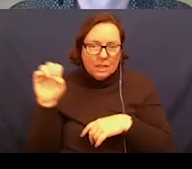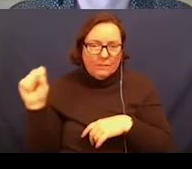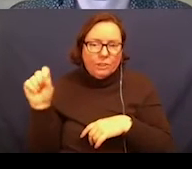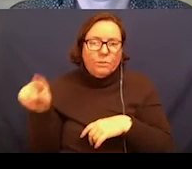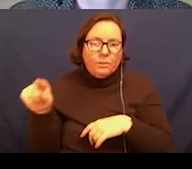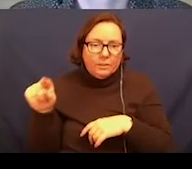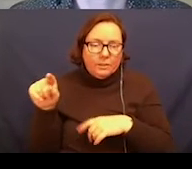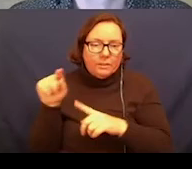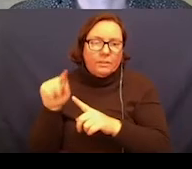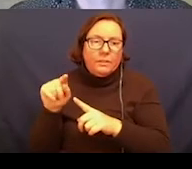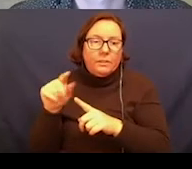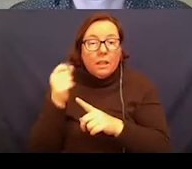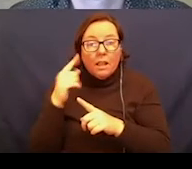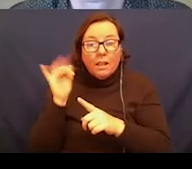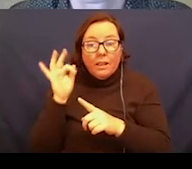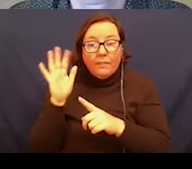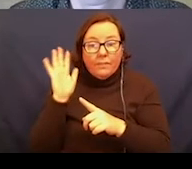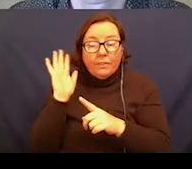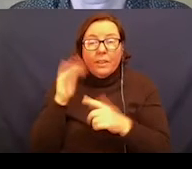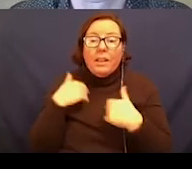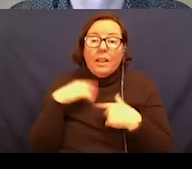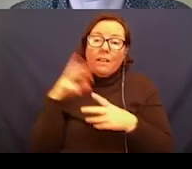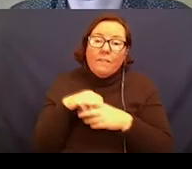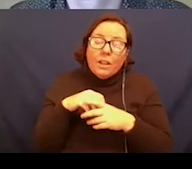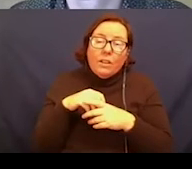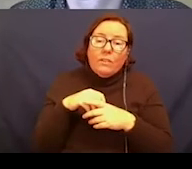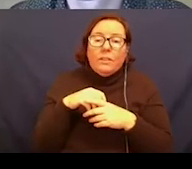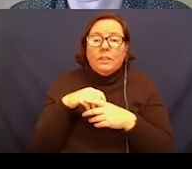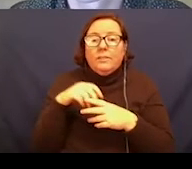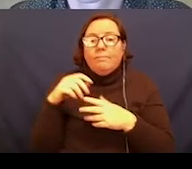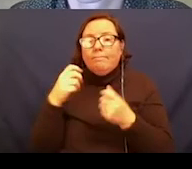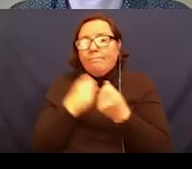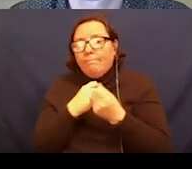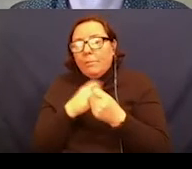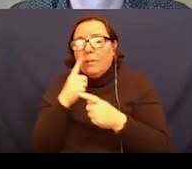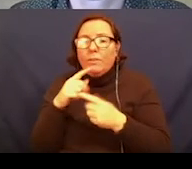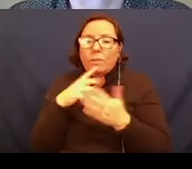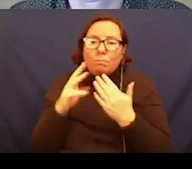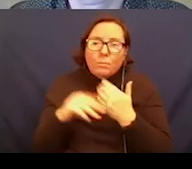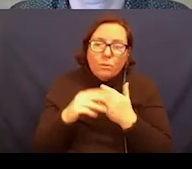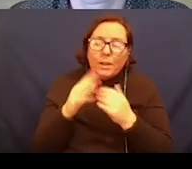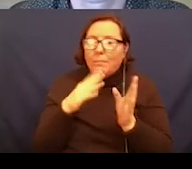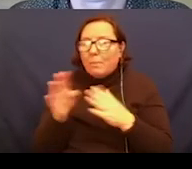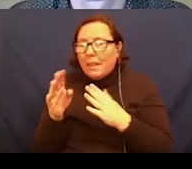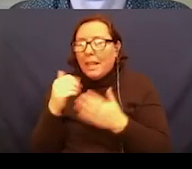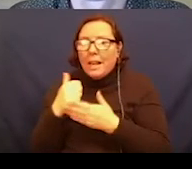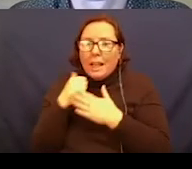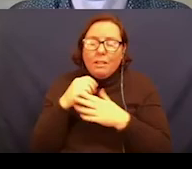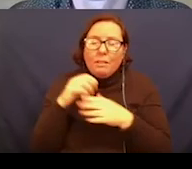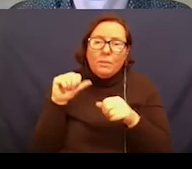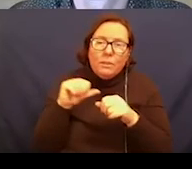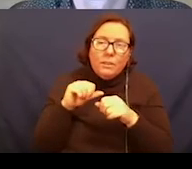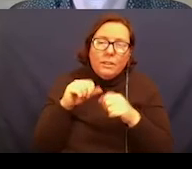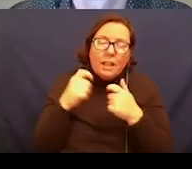First, if you rely on a program or plan or some form of assistance,